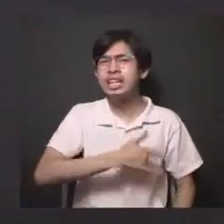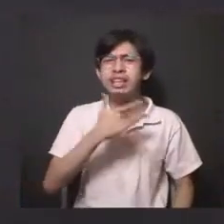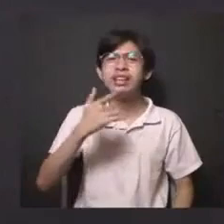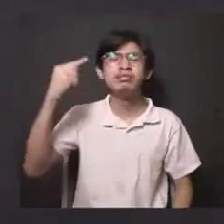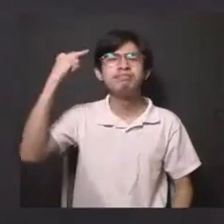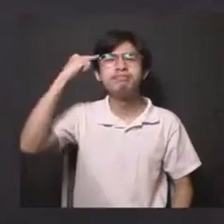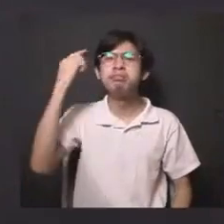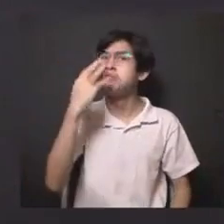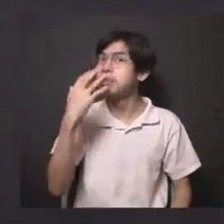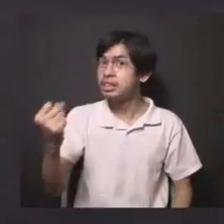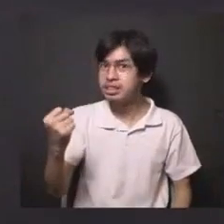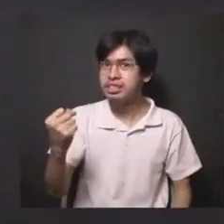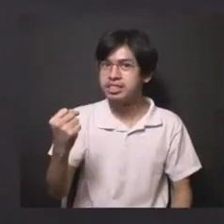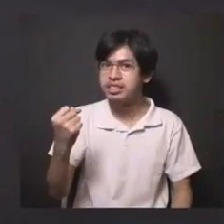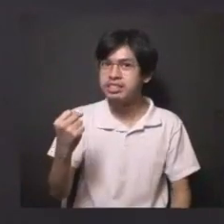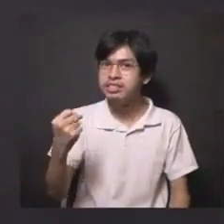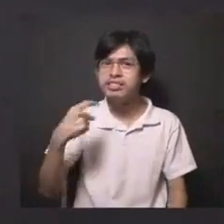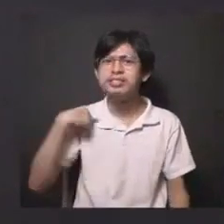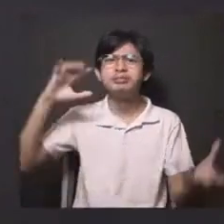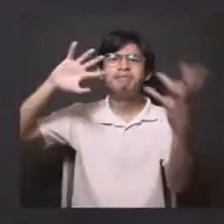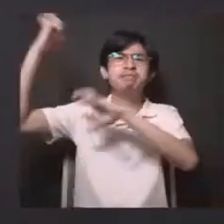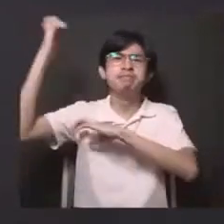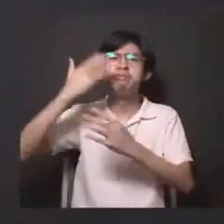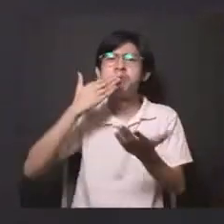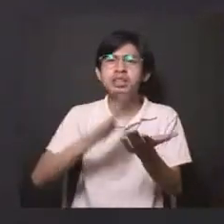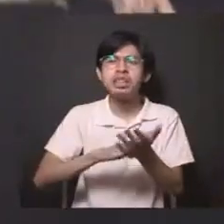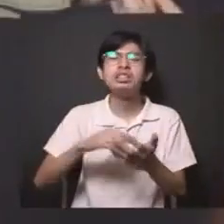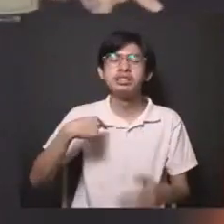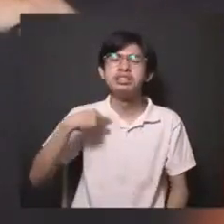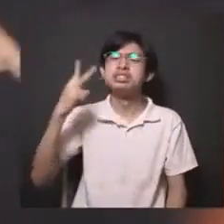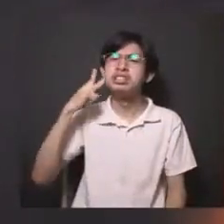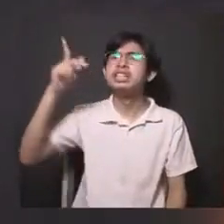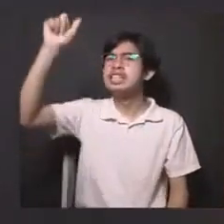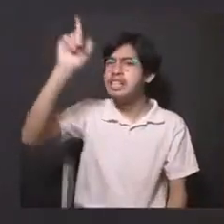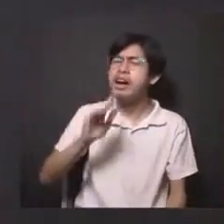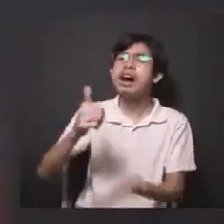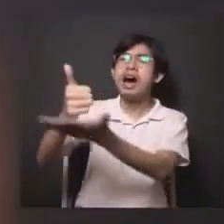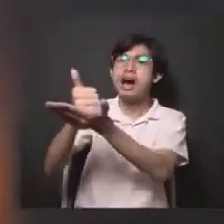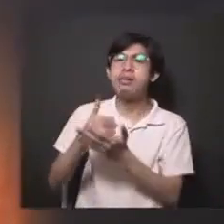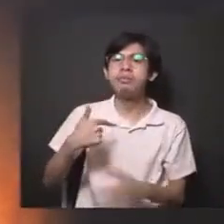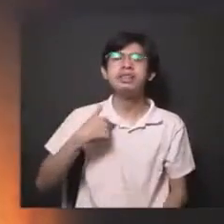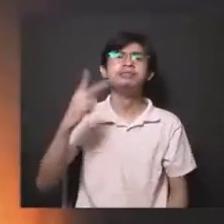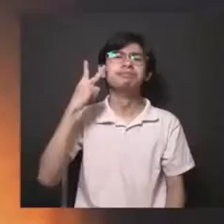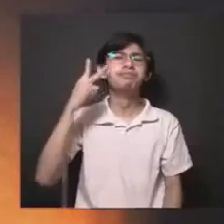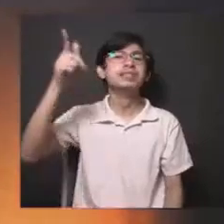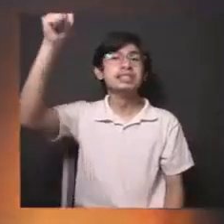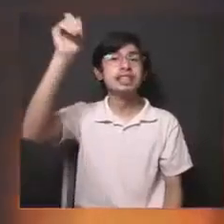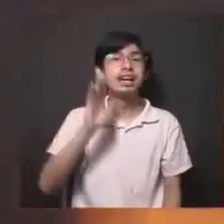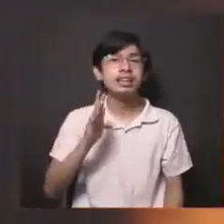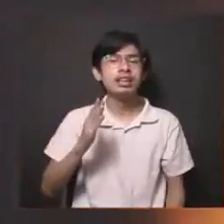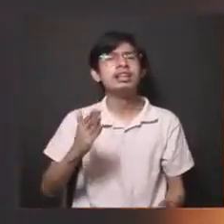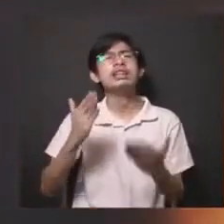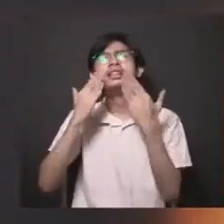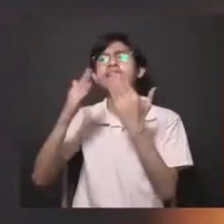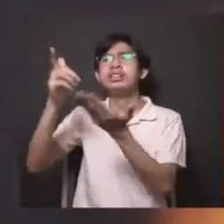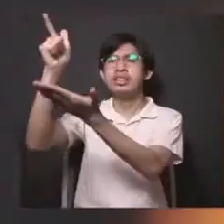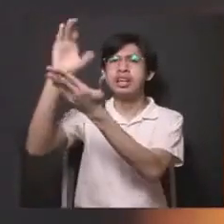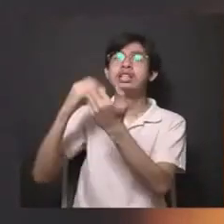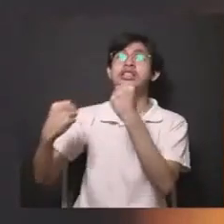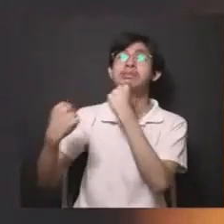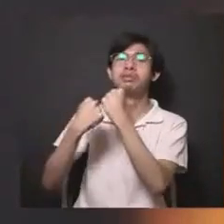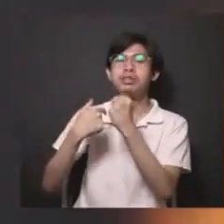I see the presence of God. I see that God was there all along. And do you know what He was doing? Ask me what.